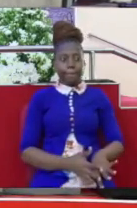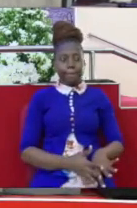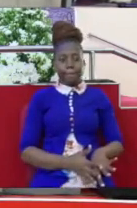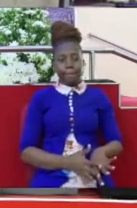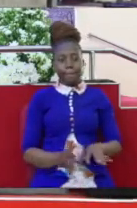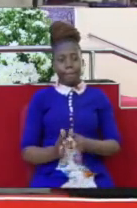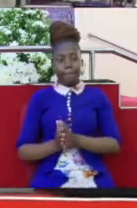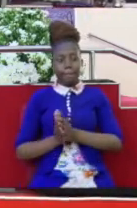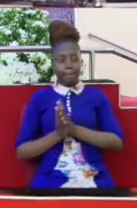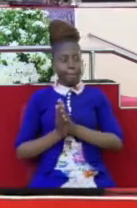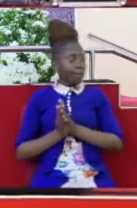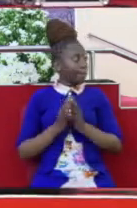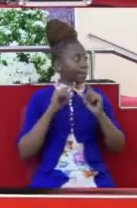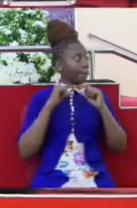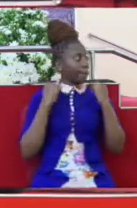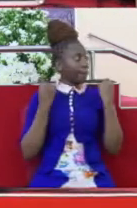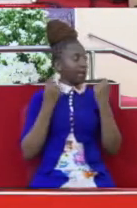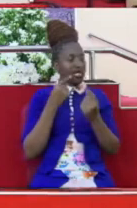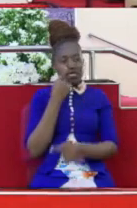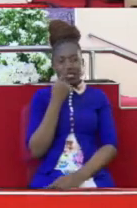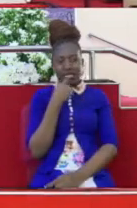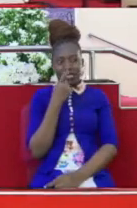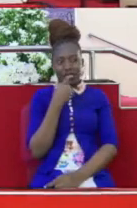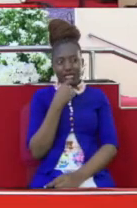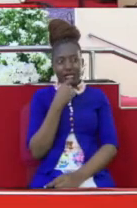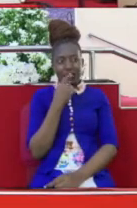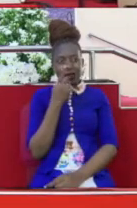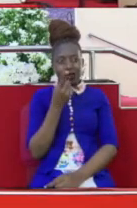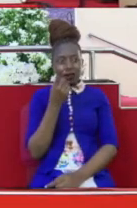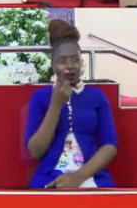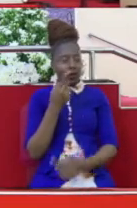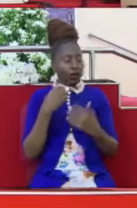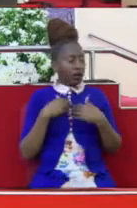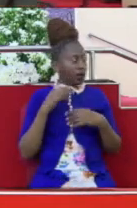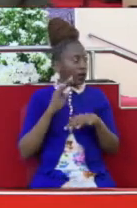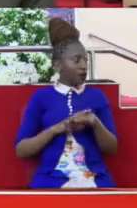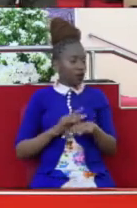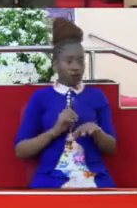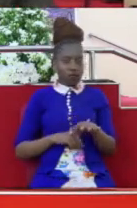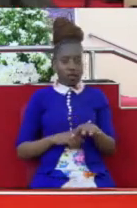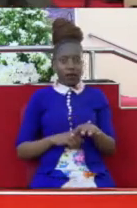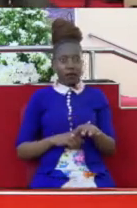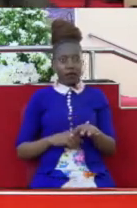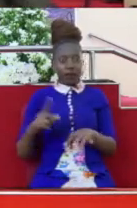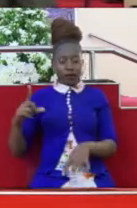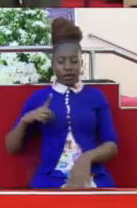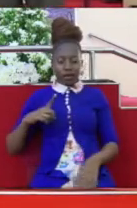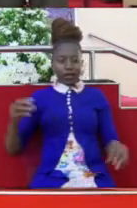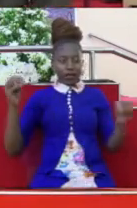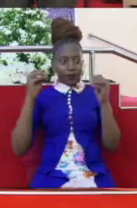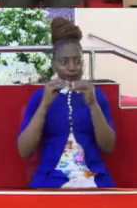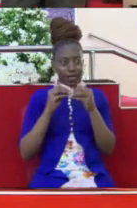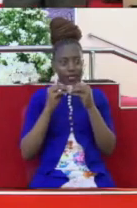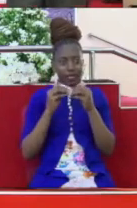Millie, Pastor Millie, did you have a good time at that ladies' meeting? I'm telling you, Rhonda, ladies, if you're not involved,